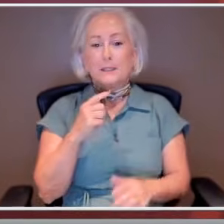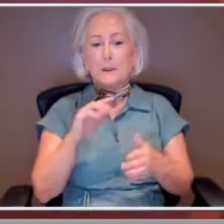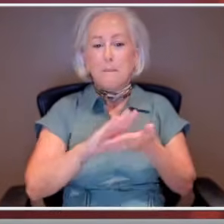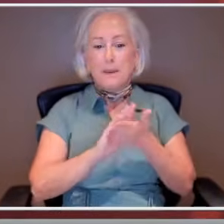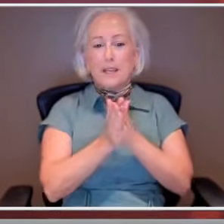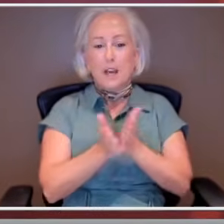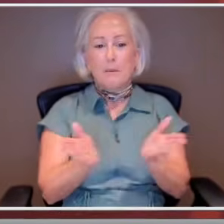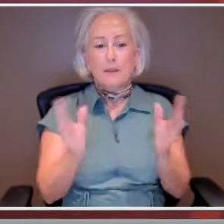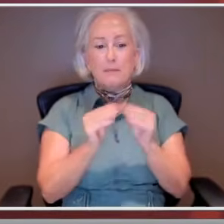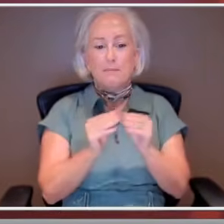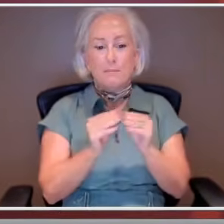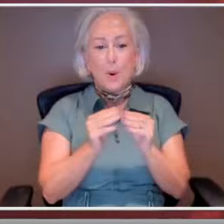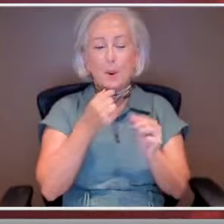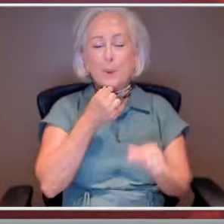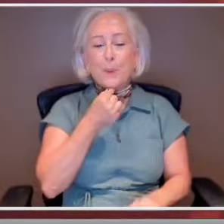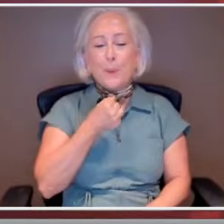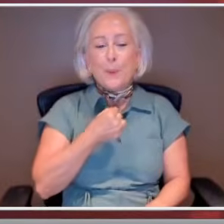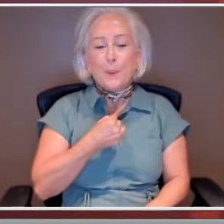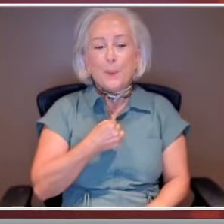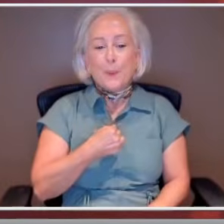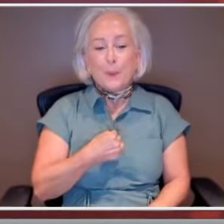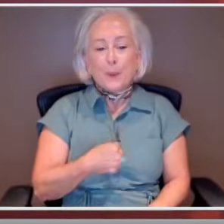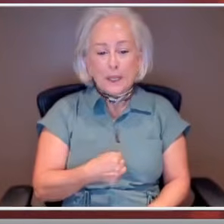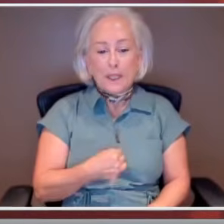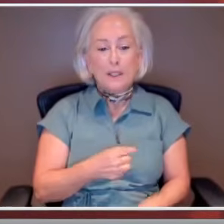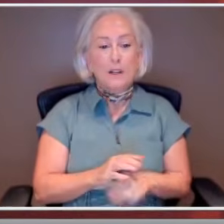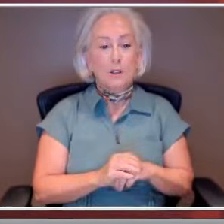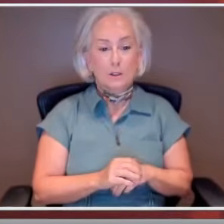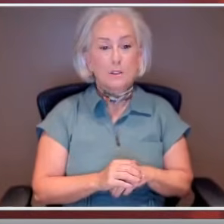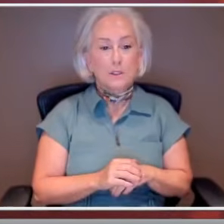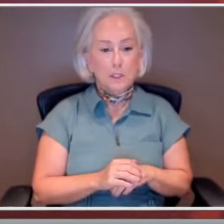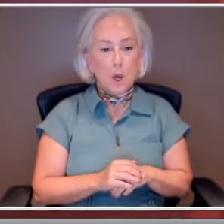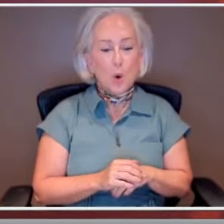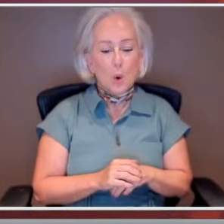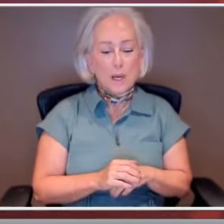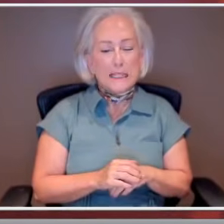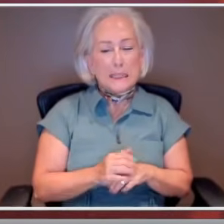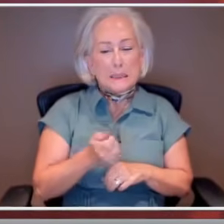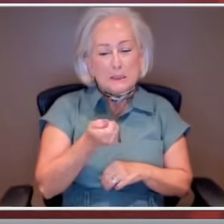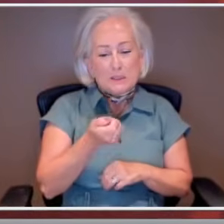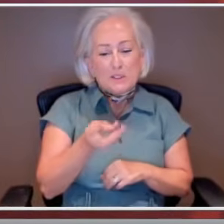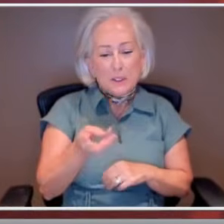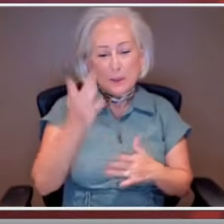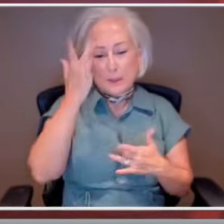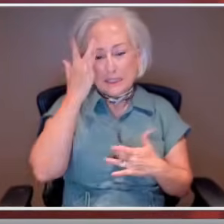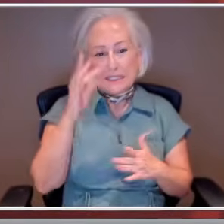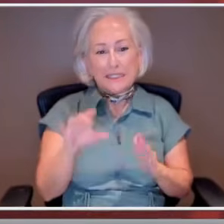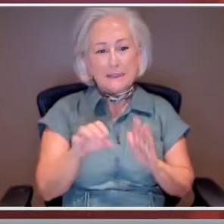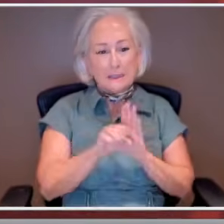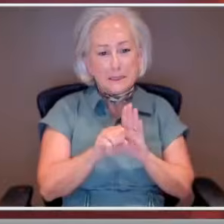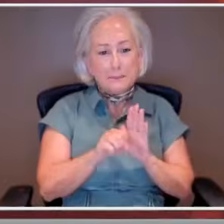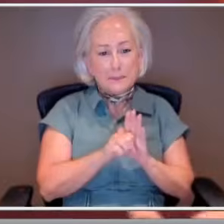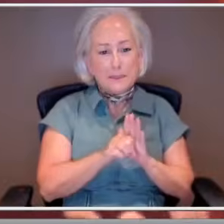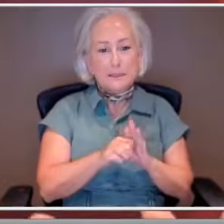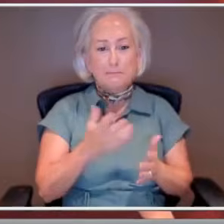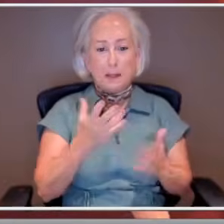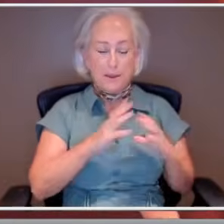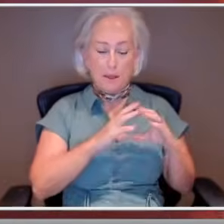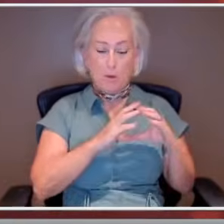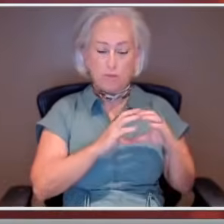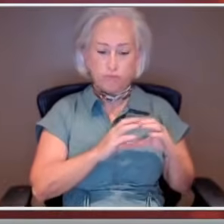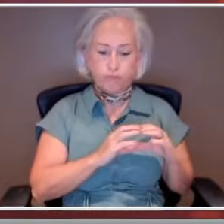leaky. And I think there were some sort of subtle symptoms, maybe slowing down just a little bit, but also more than